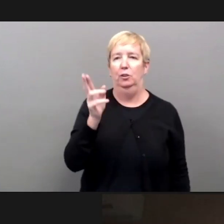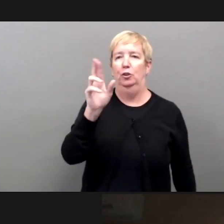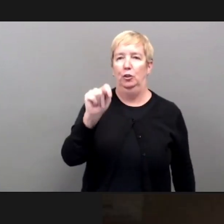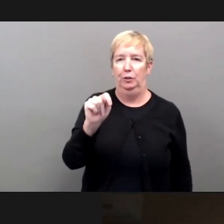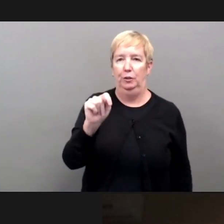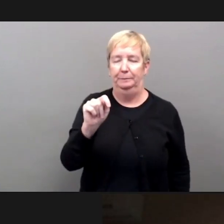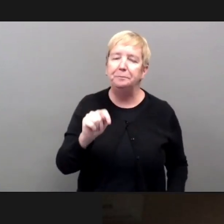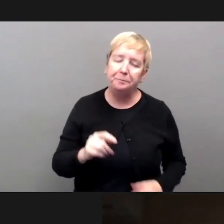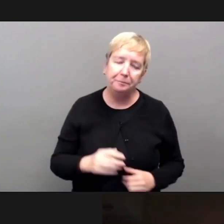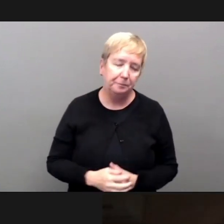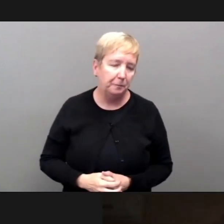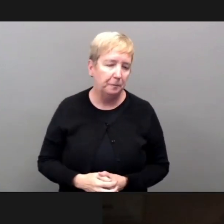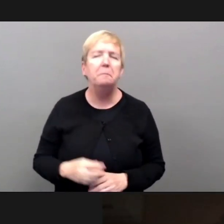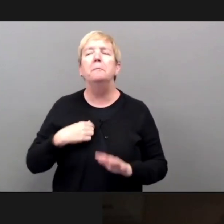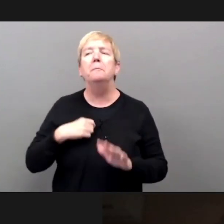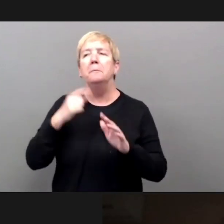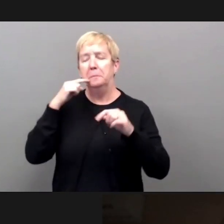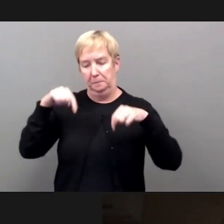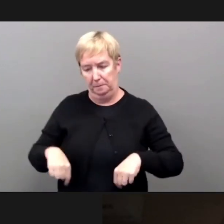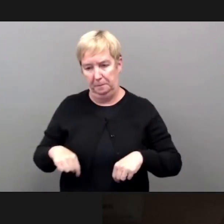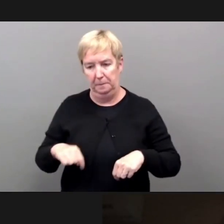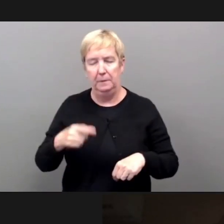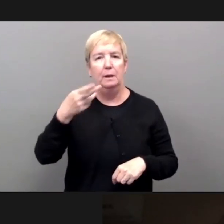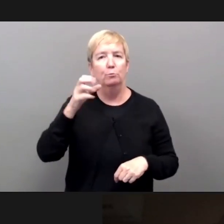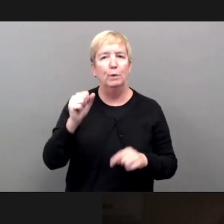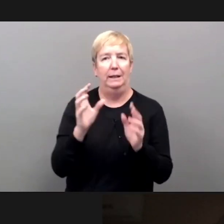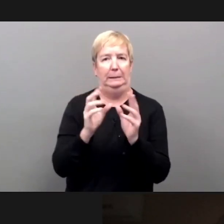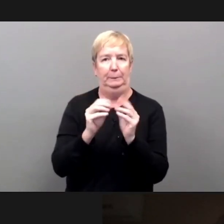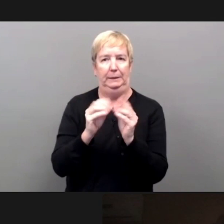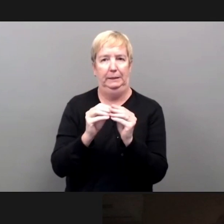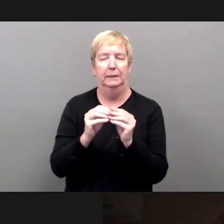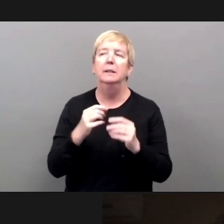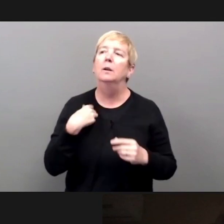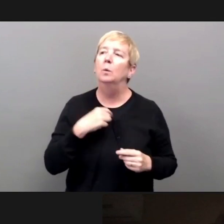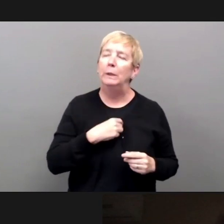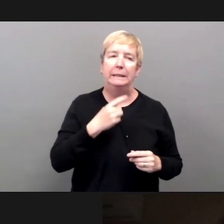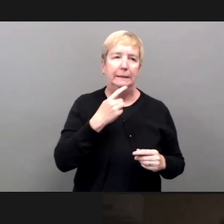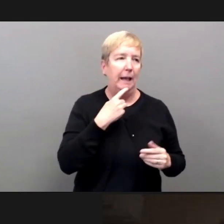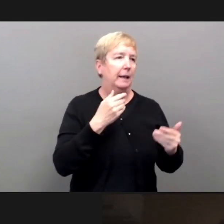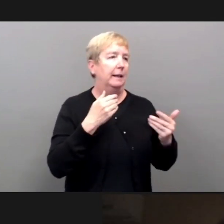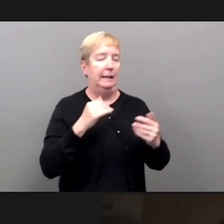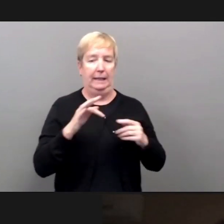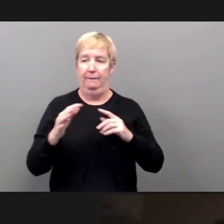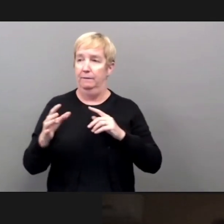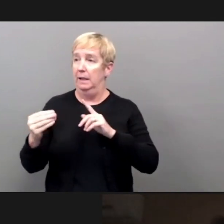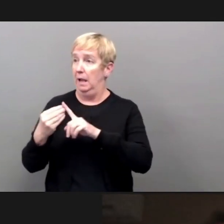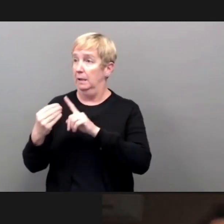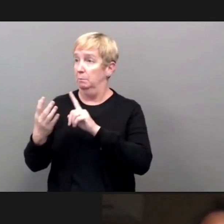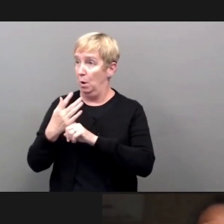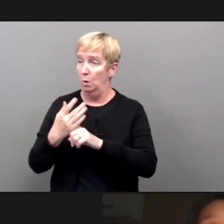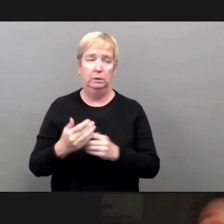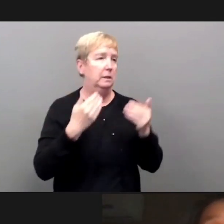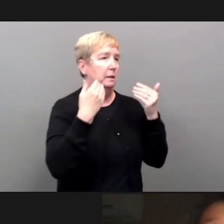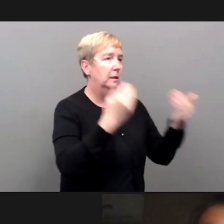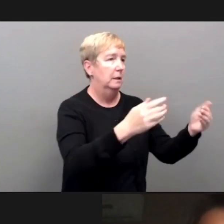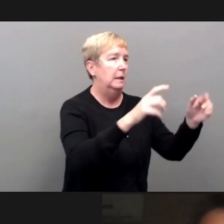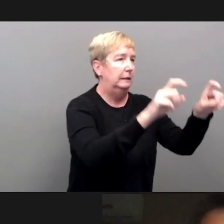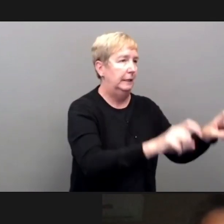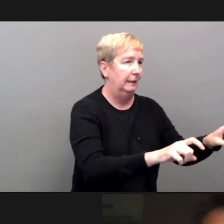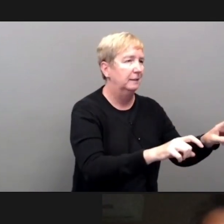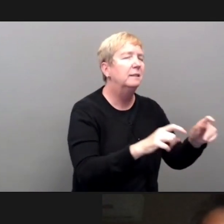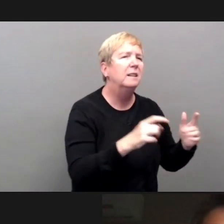about getting tested and waiting for your test results, I think the point is to